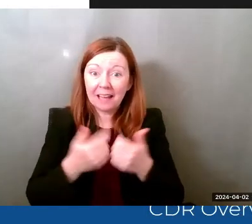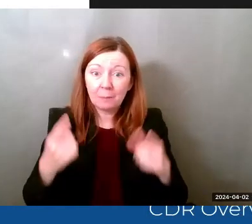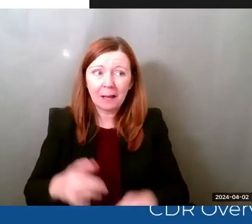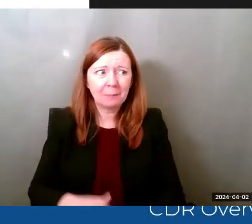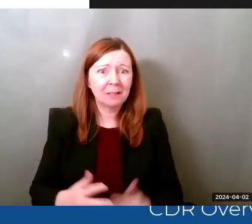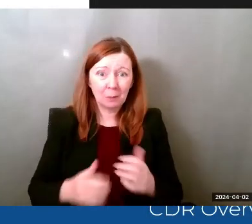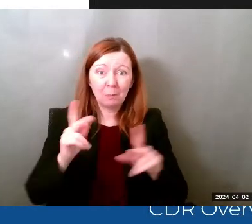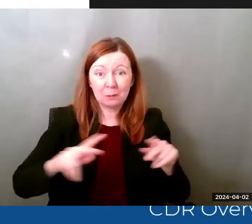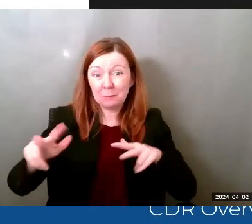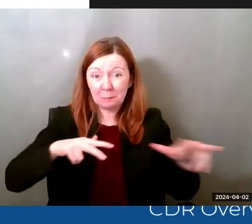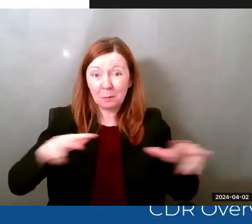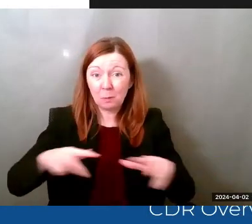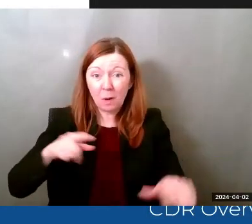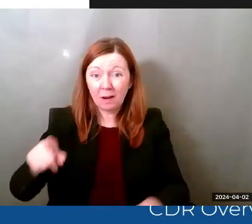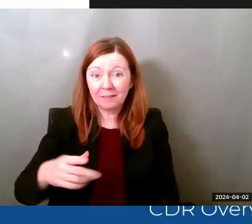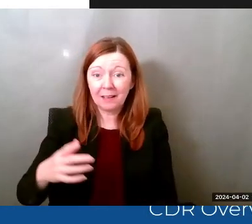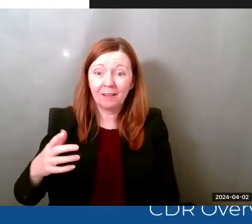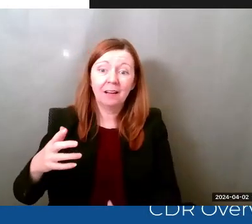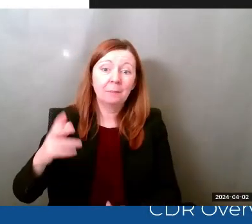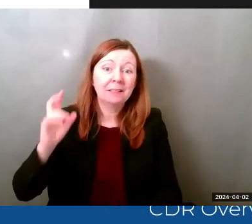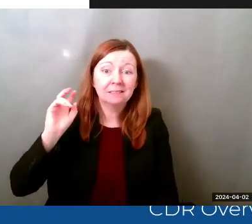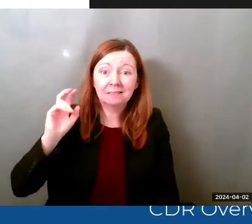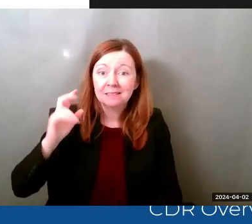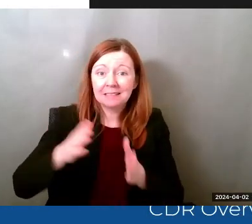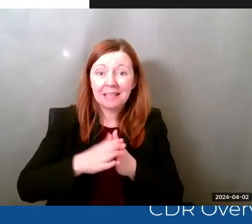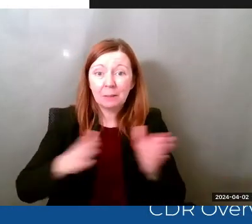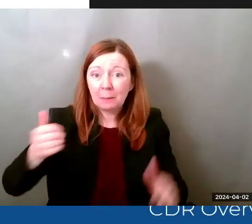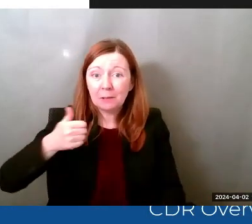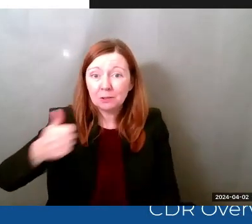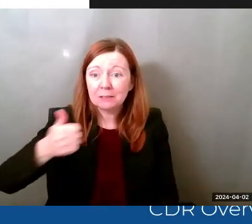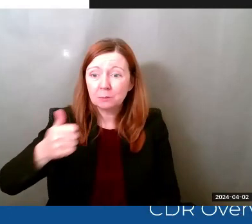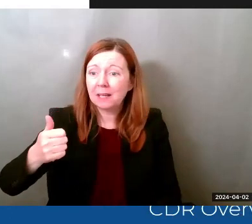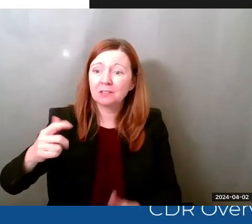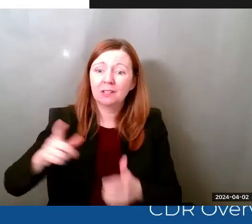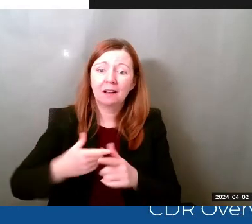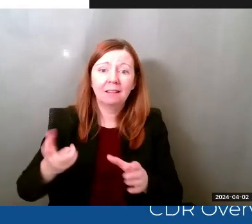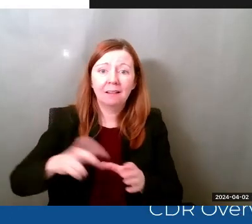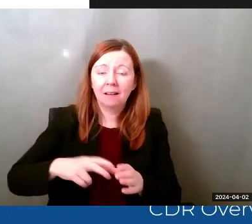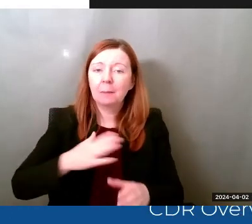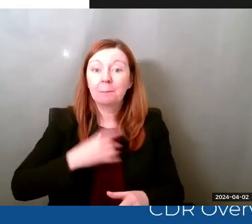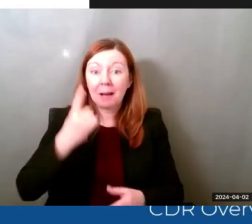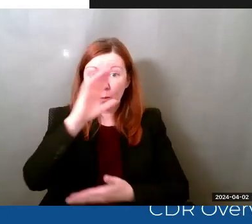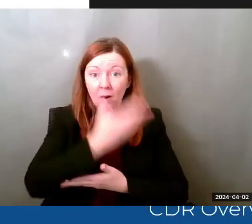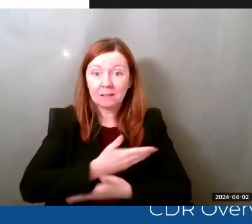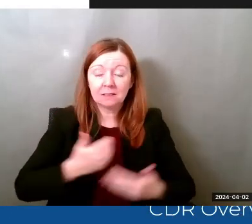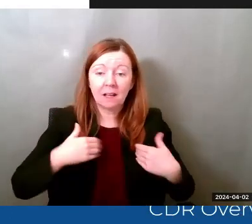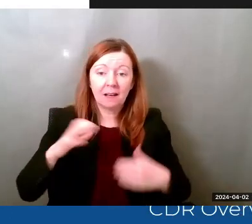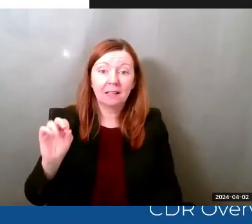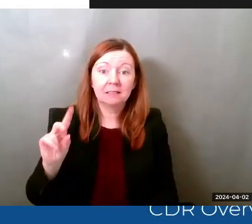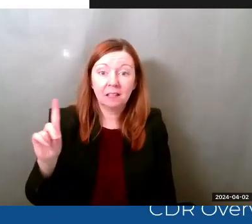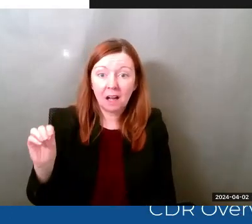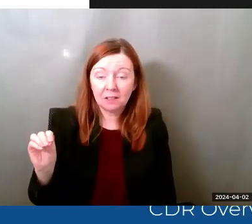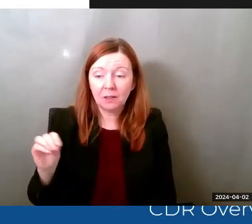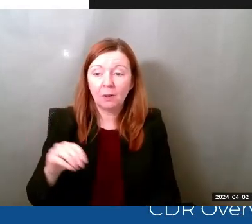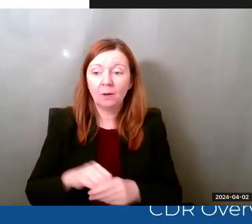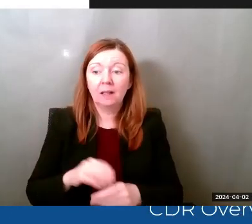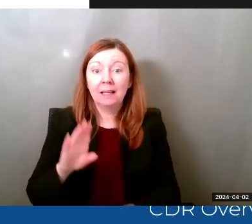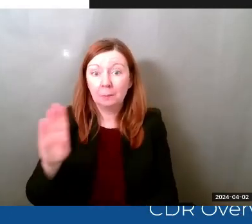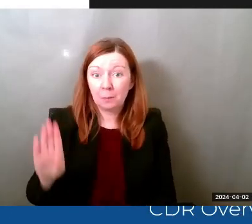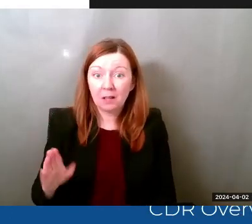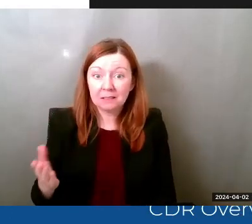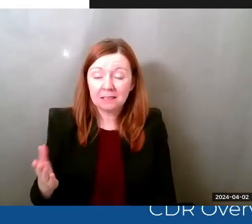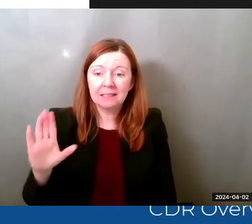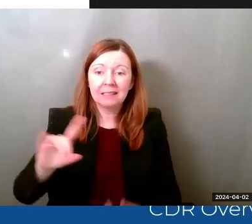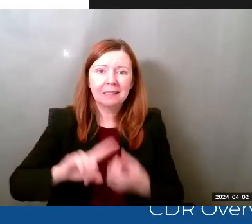walk to the events. You know, they'll take public transportation so far. Like my one son has a condo in Boston.